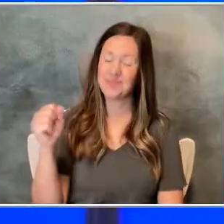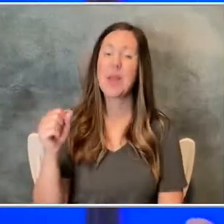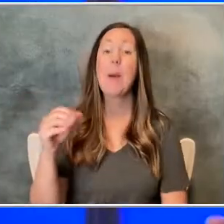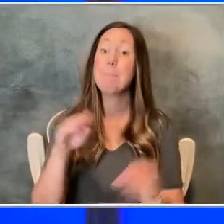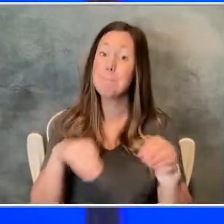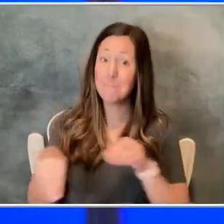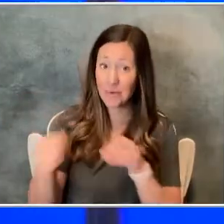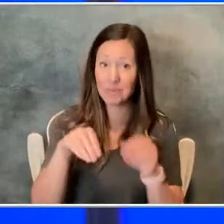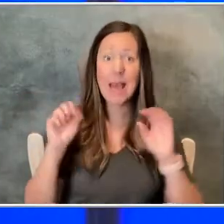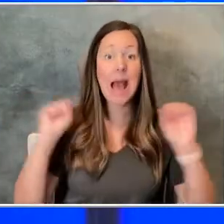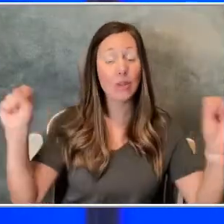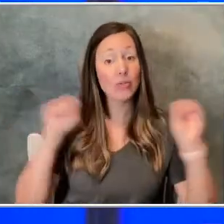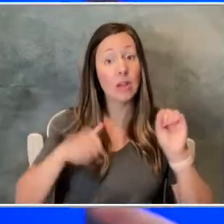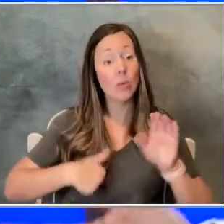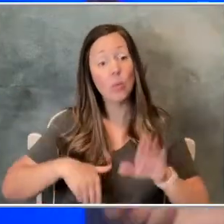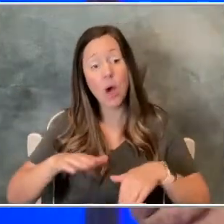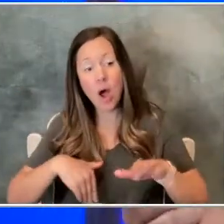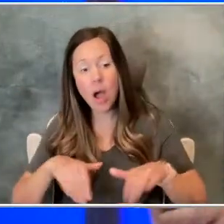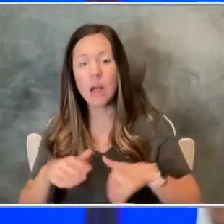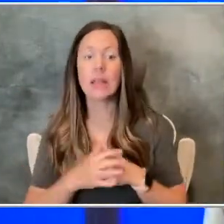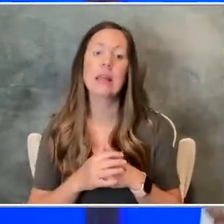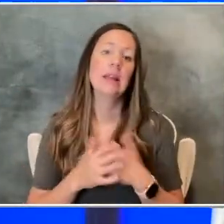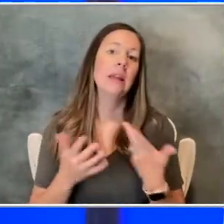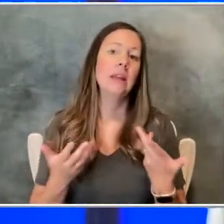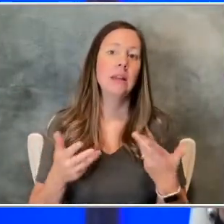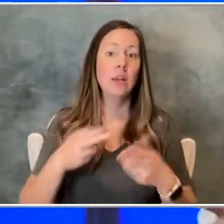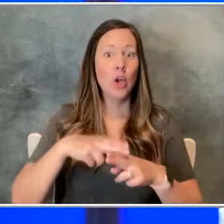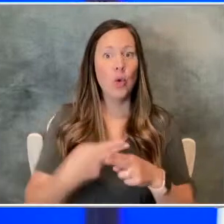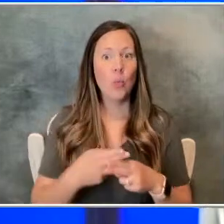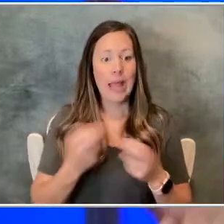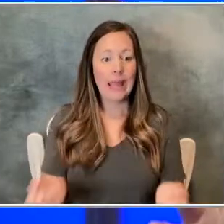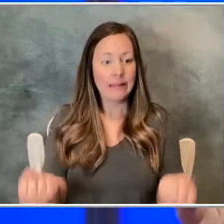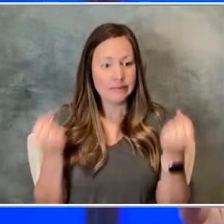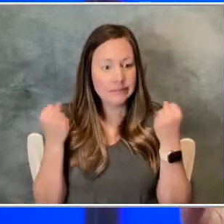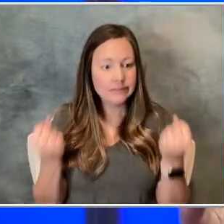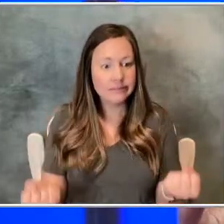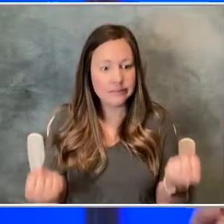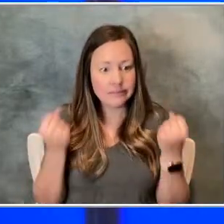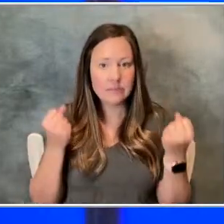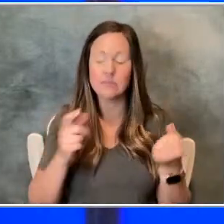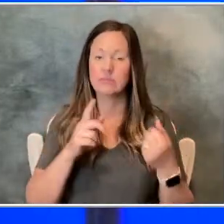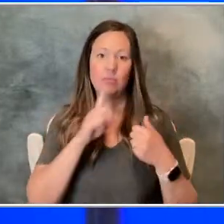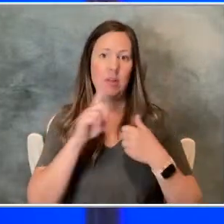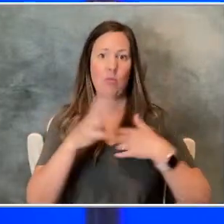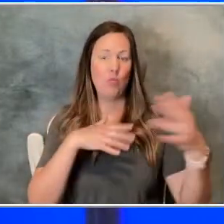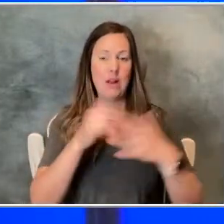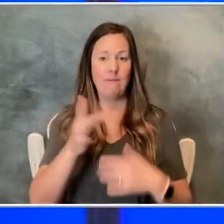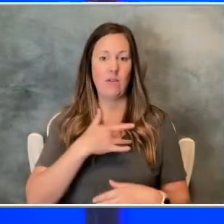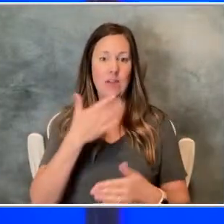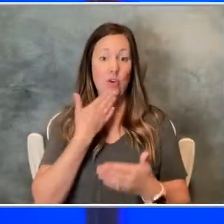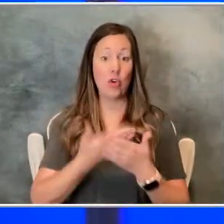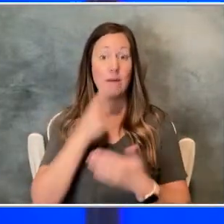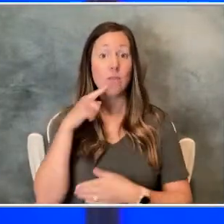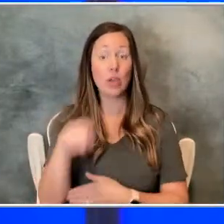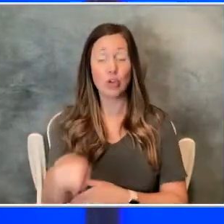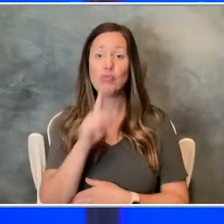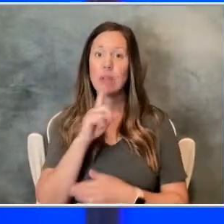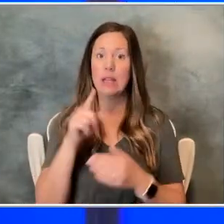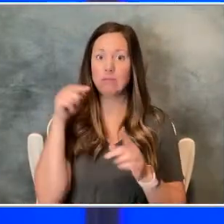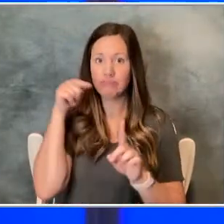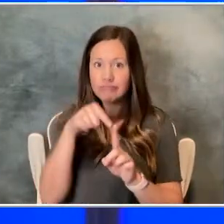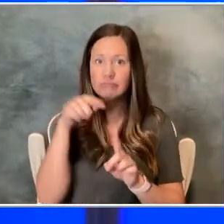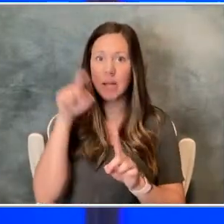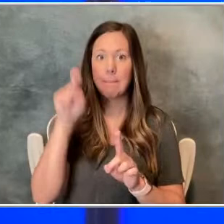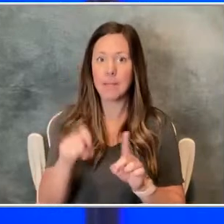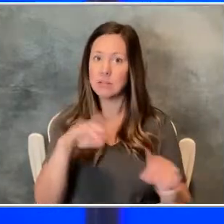it's walking, whether it's lifting weights, or doing whatever feels good for your body, it's all about moving. I will say